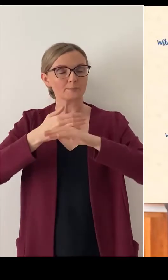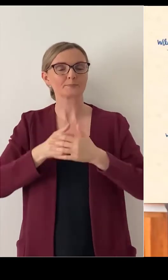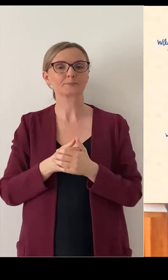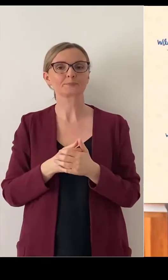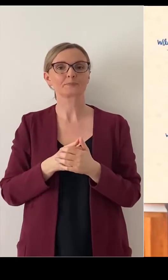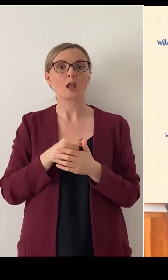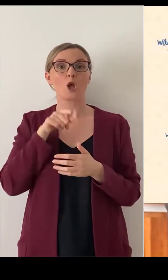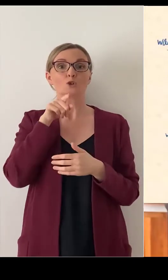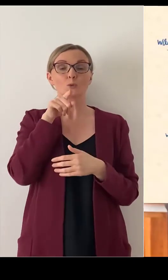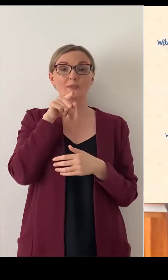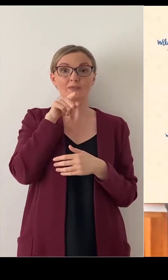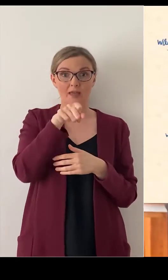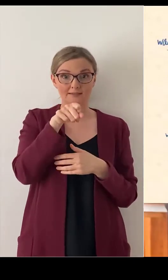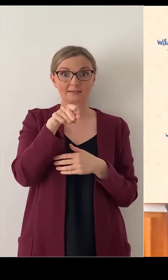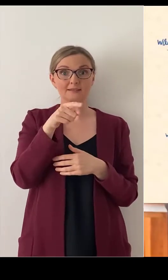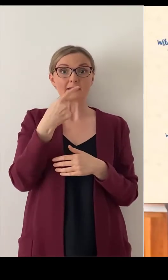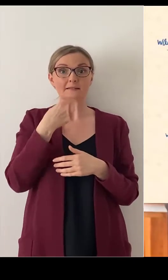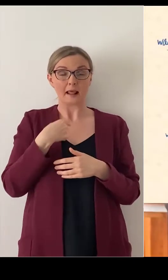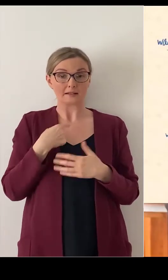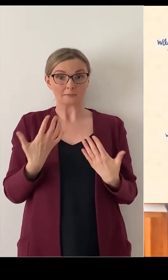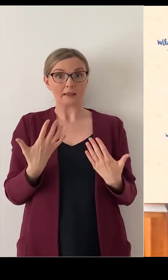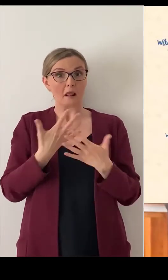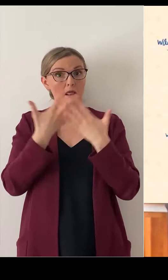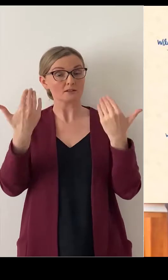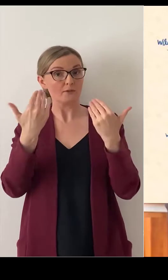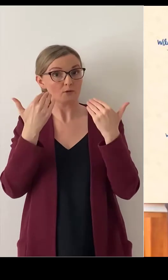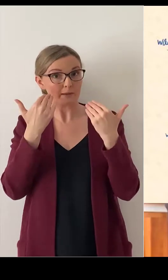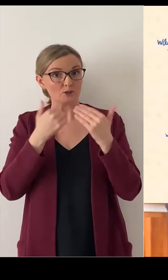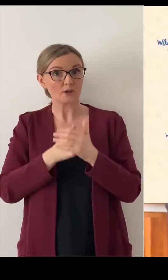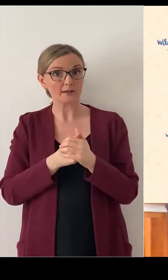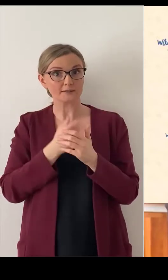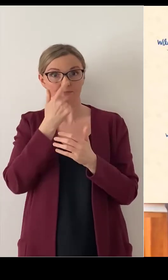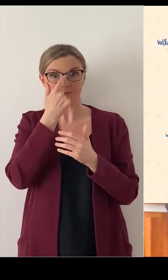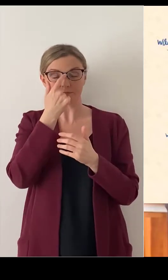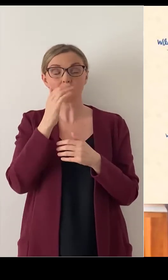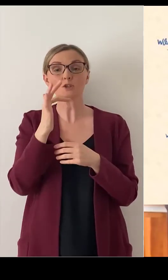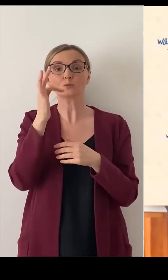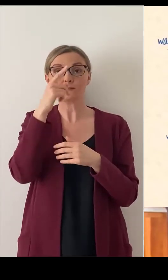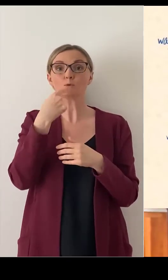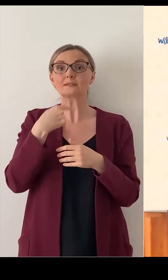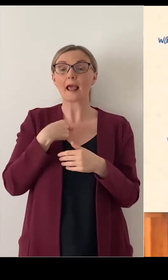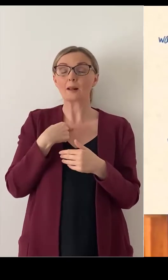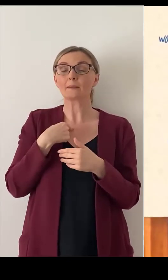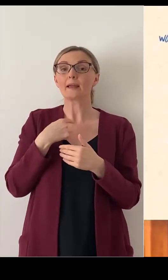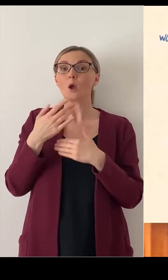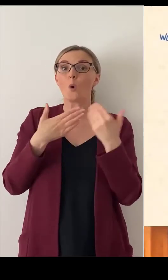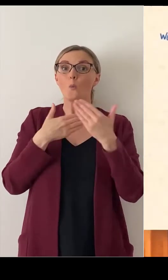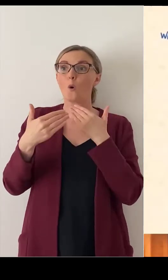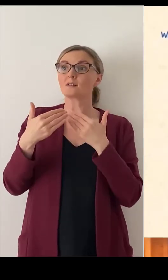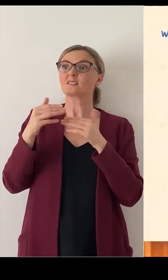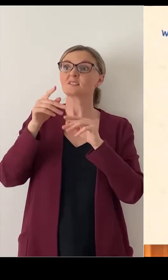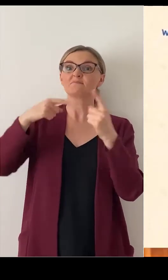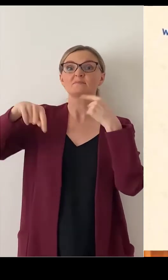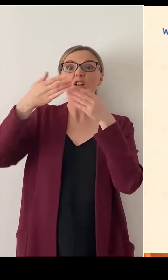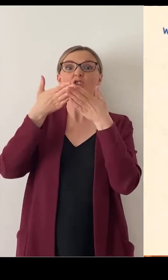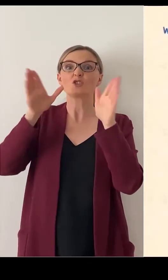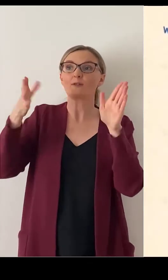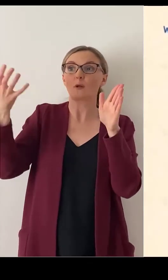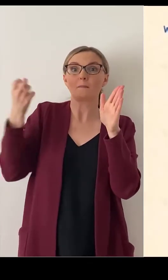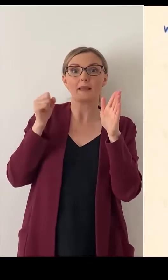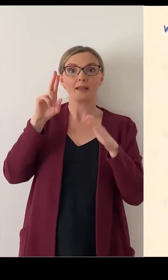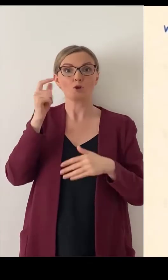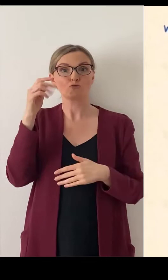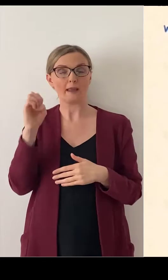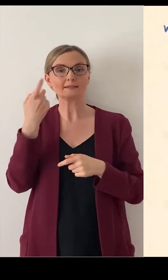you tell me the wage rate, the ongoing wage rate in the economy, and I will tell you how many people would be willing